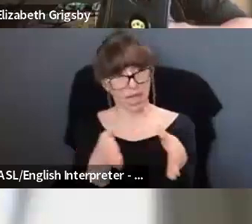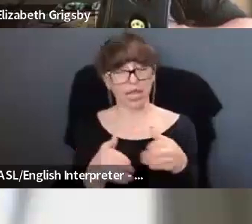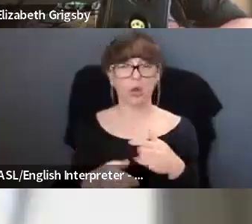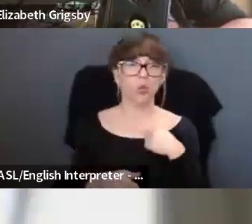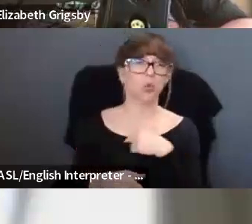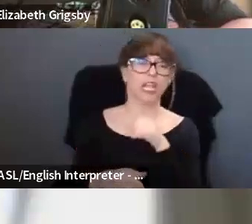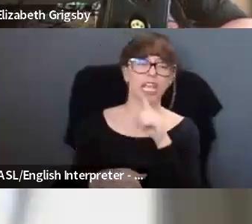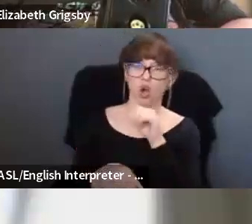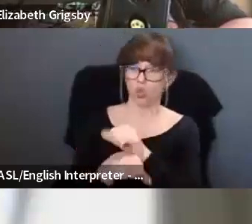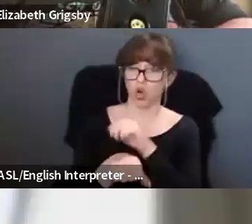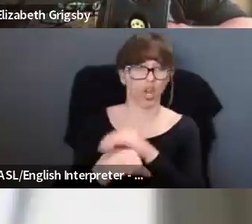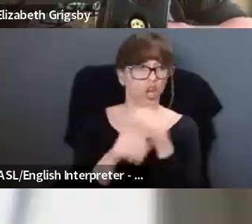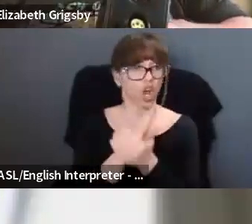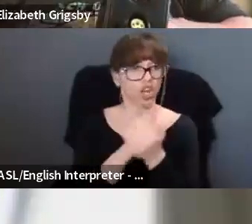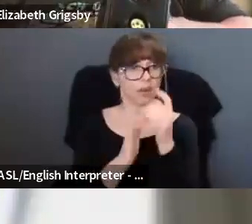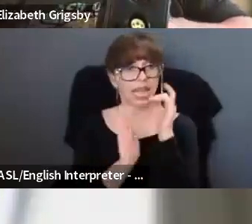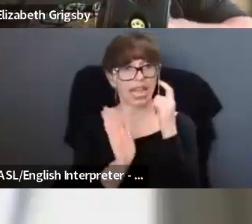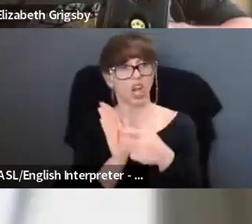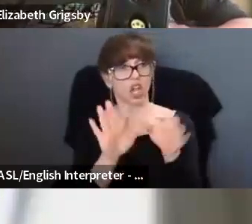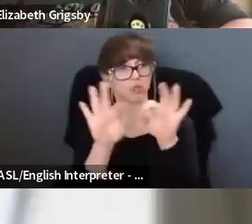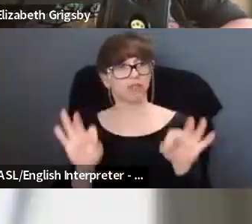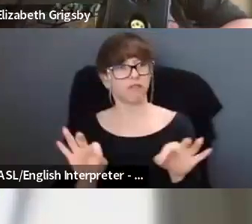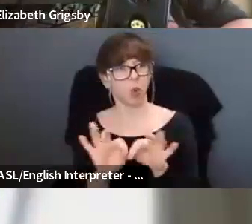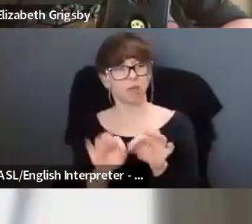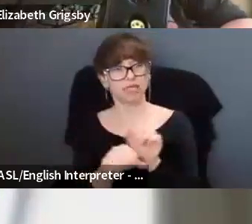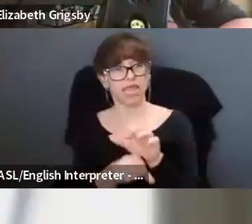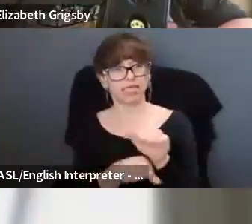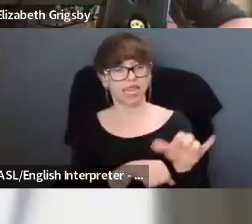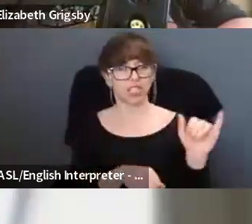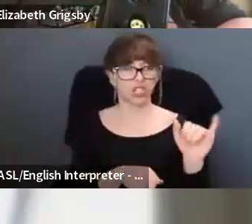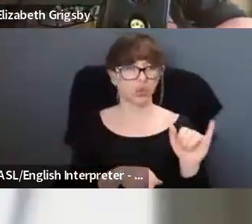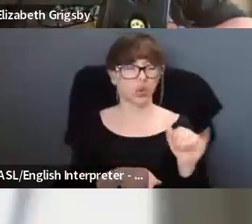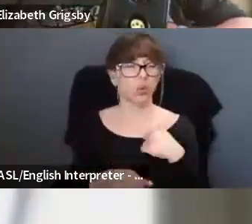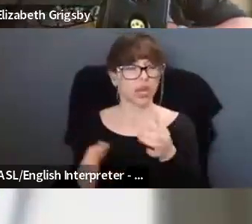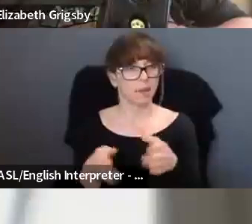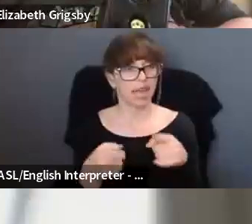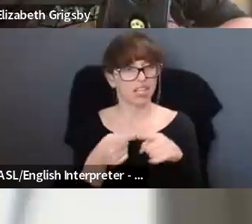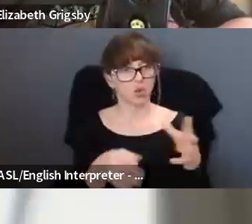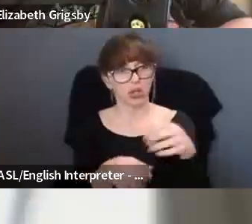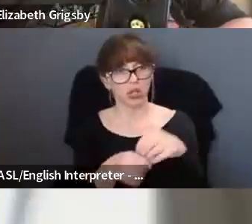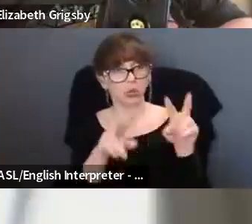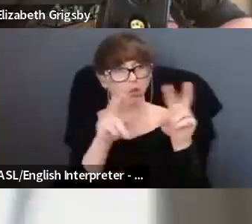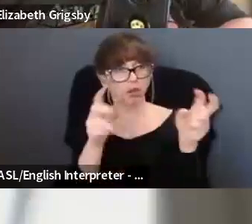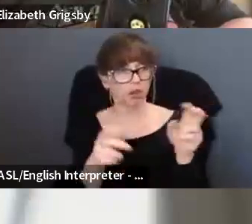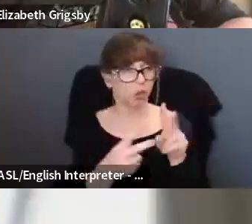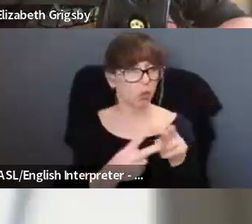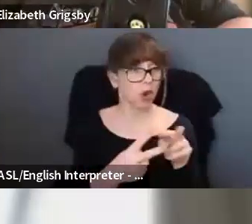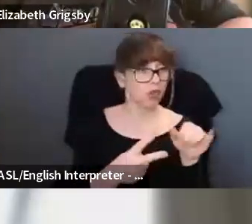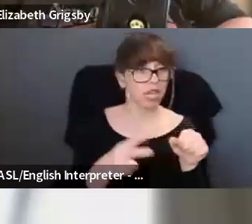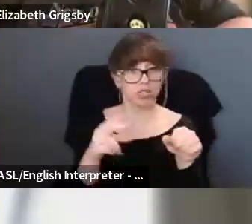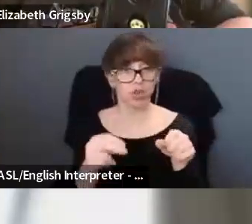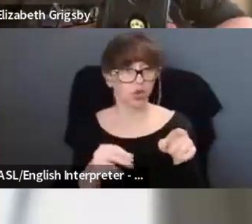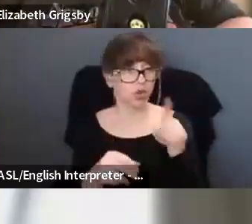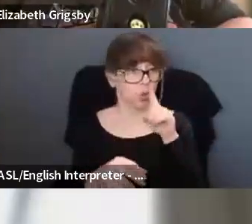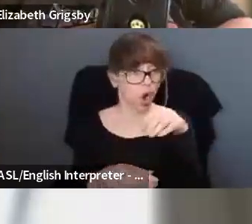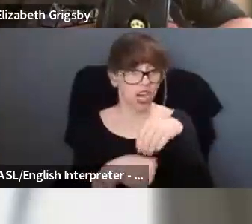our acknowledgement forms. On our acknowledgement forms, we are planning on including an indication whether or not you are in a held harmless